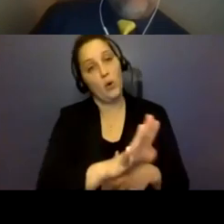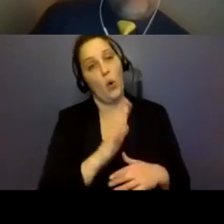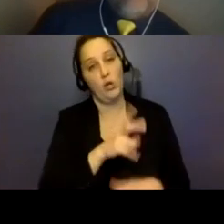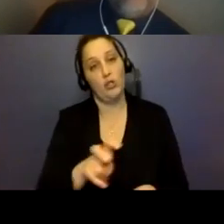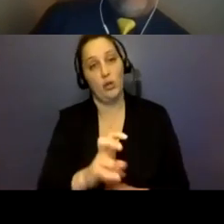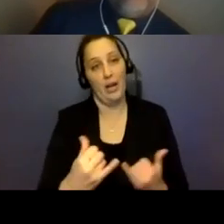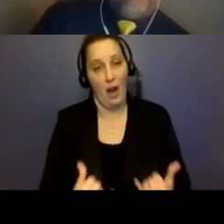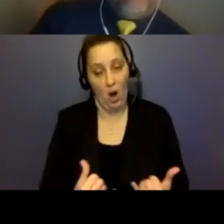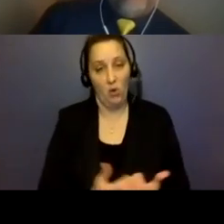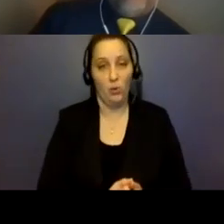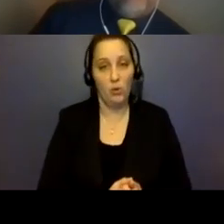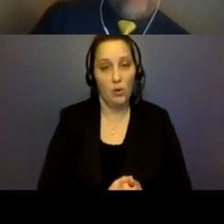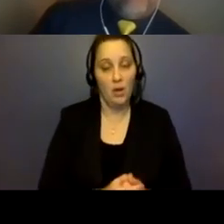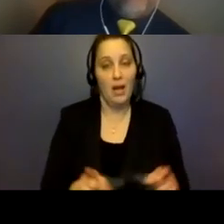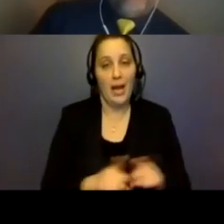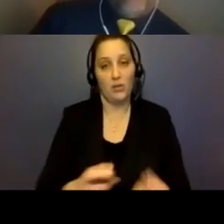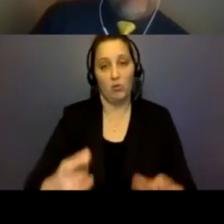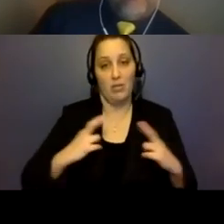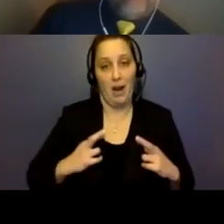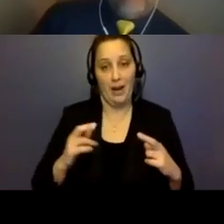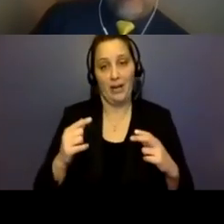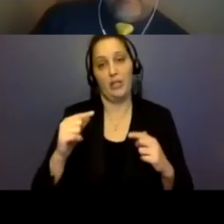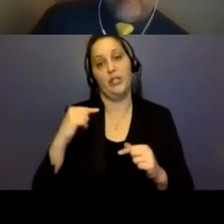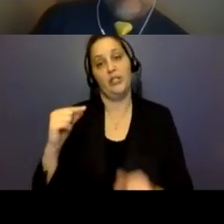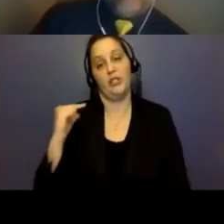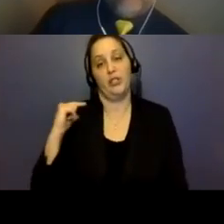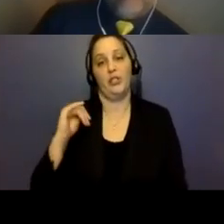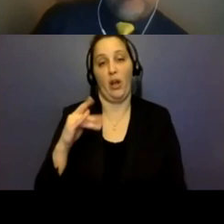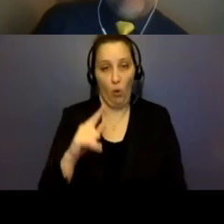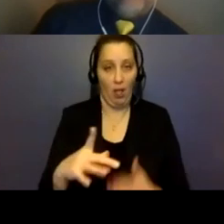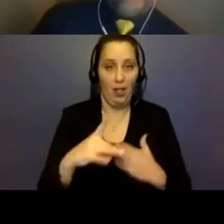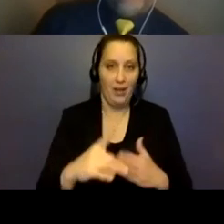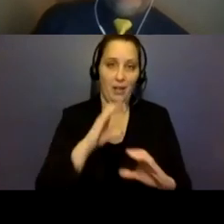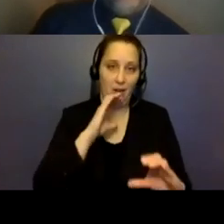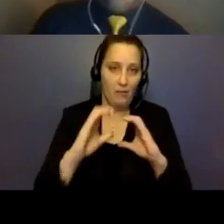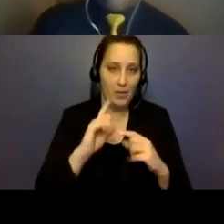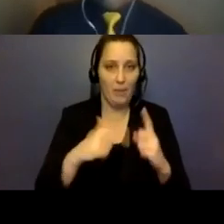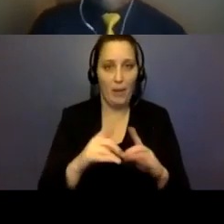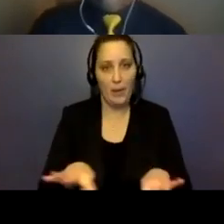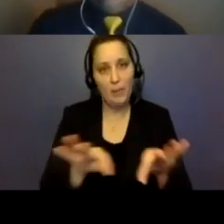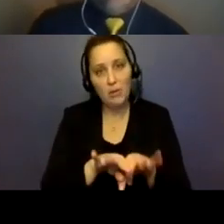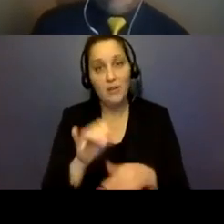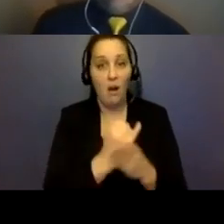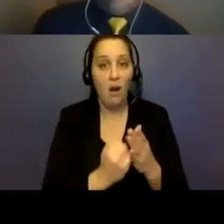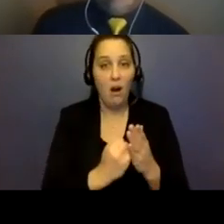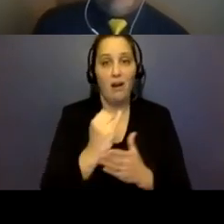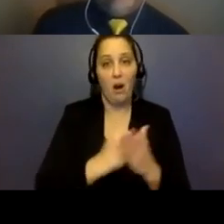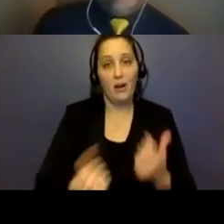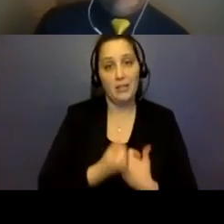now as a retired general, leading a conversation about the importance of art and artistic